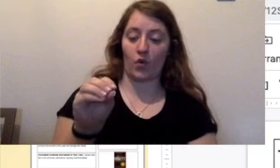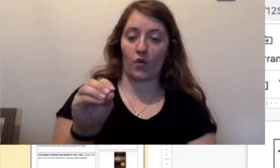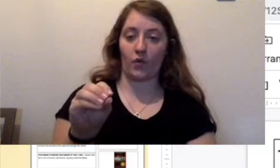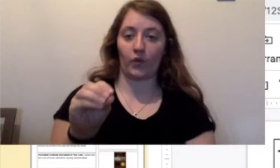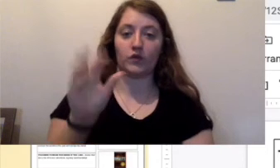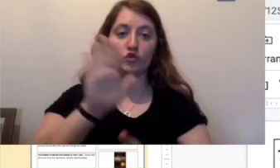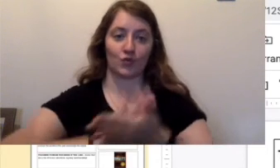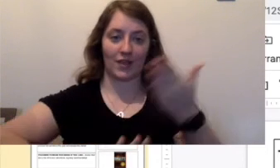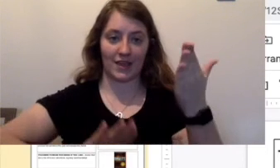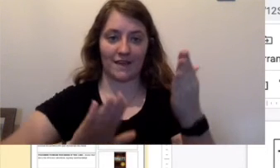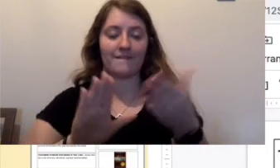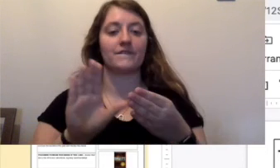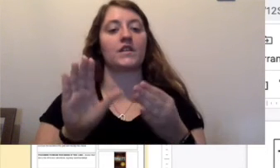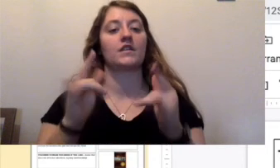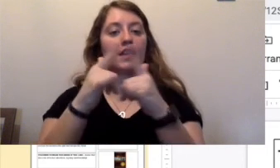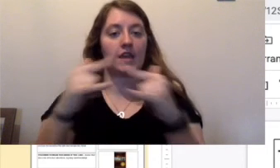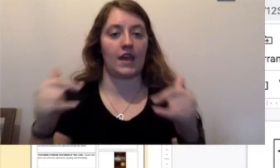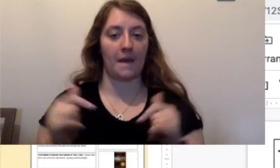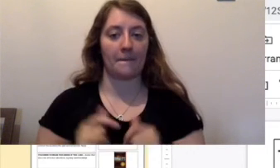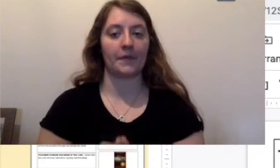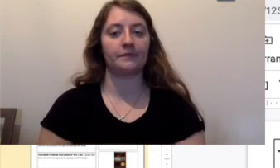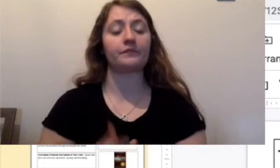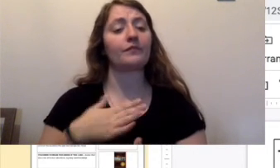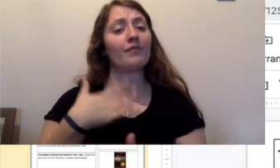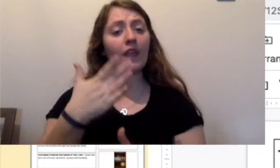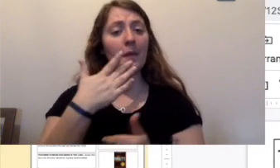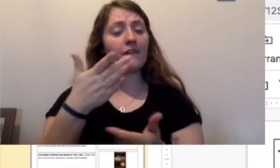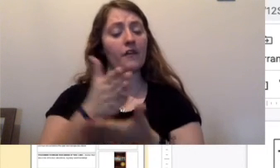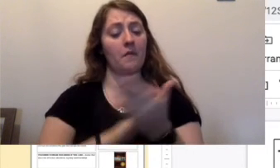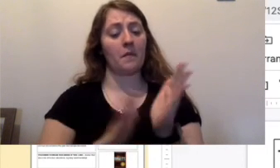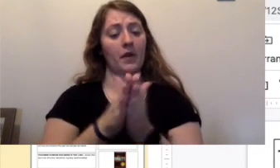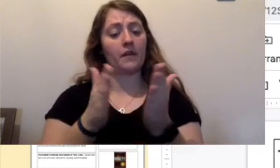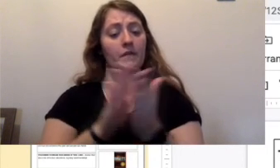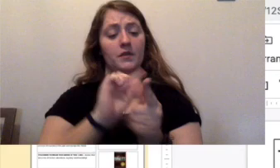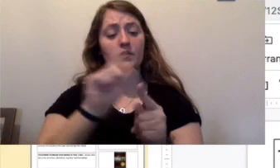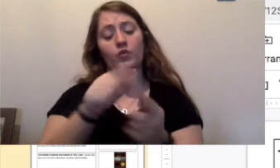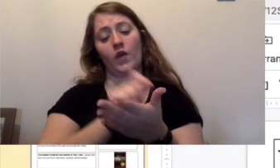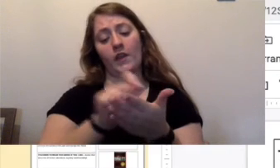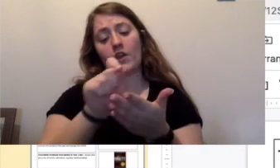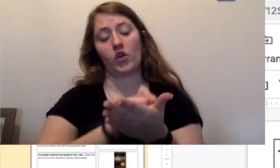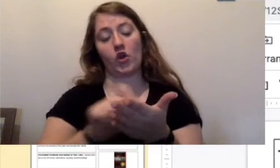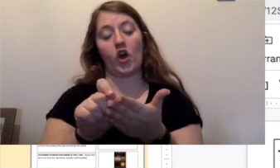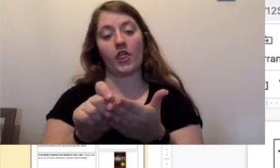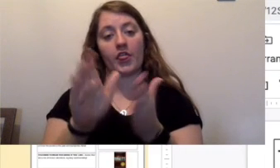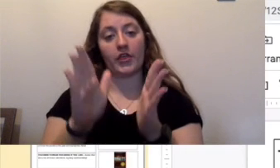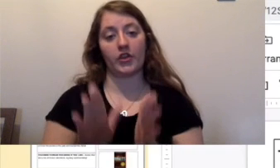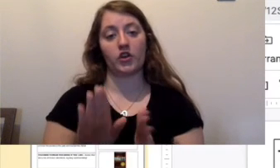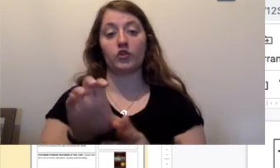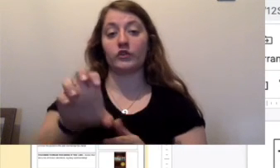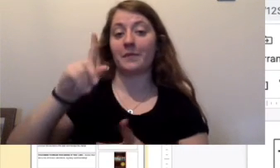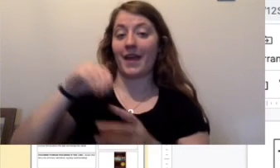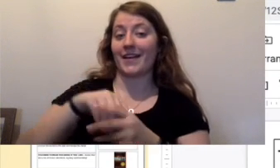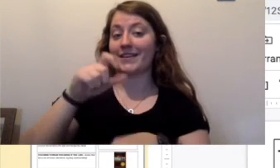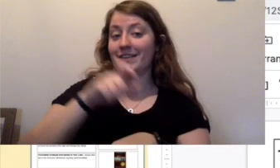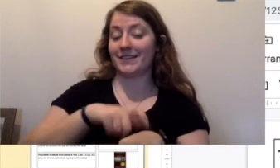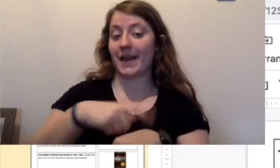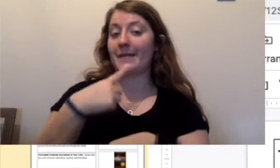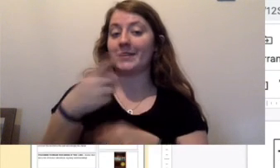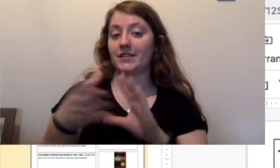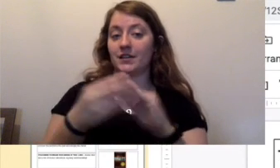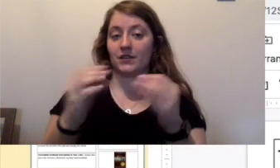camp. My favorite part of the book is when the author goes back in time and tells flashback stories of